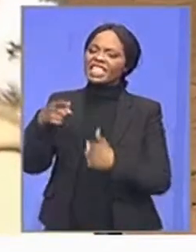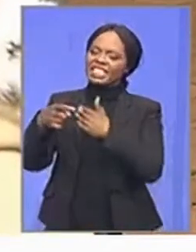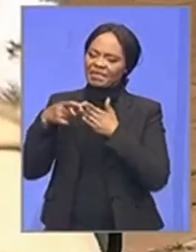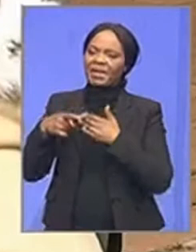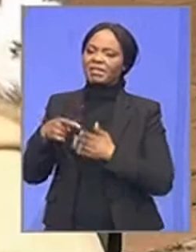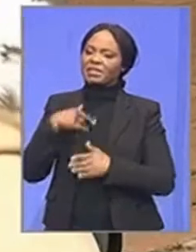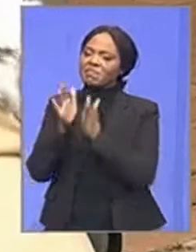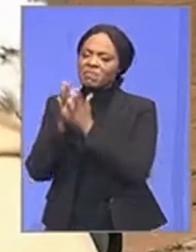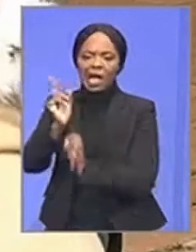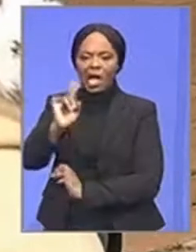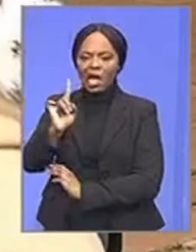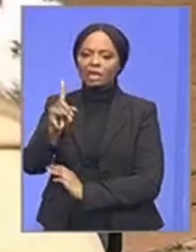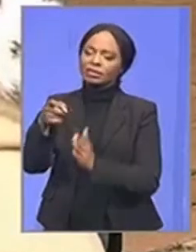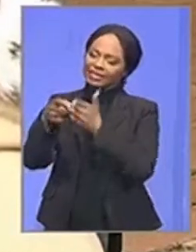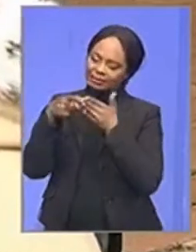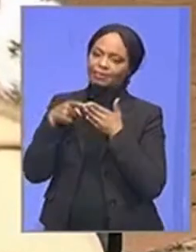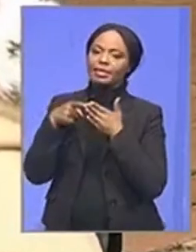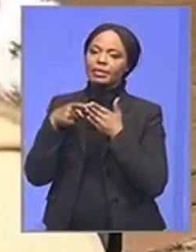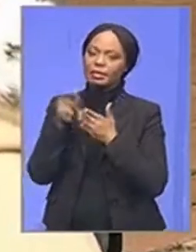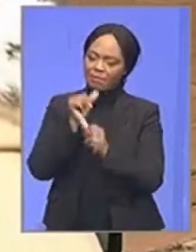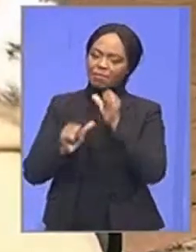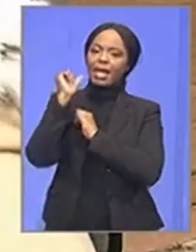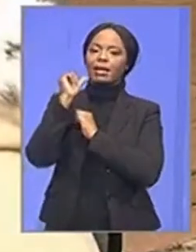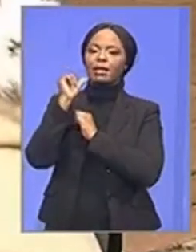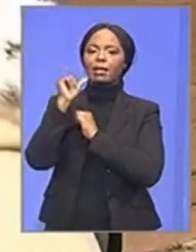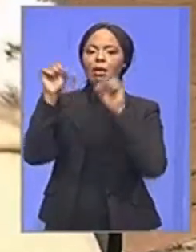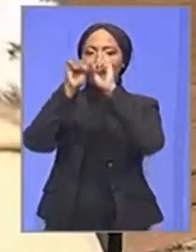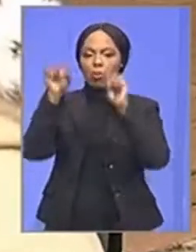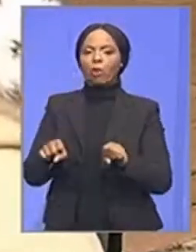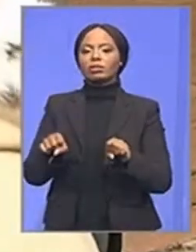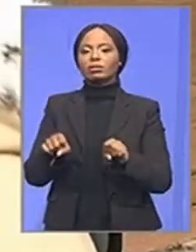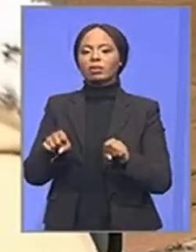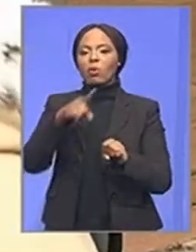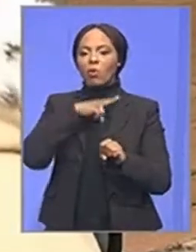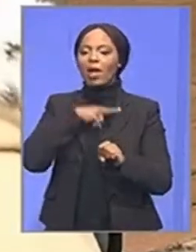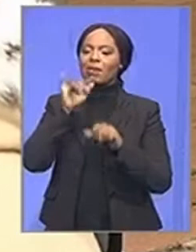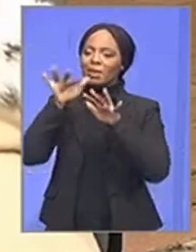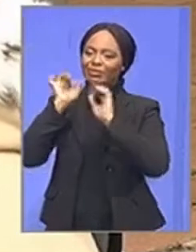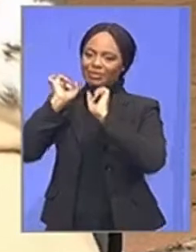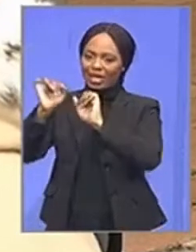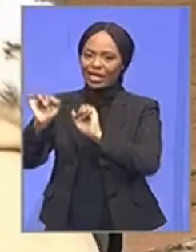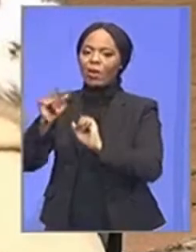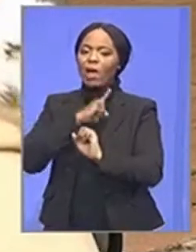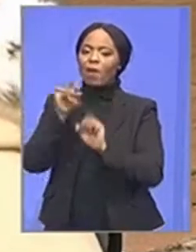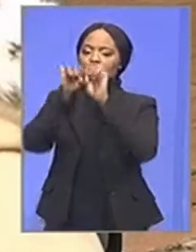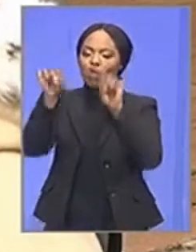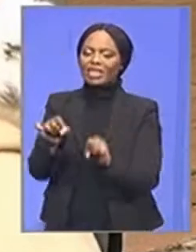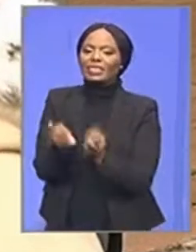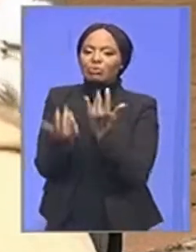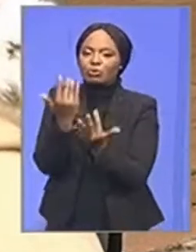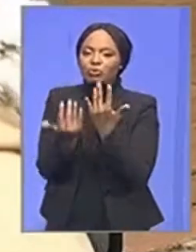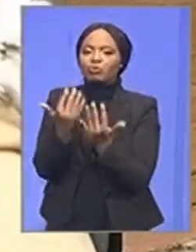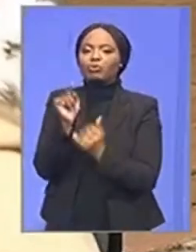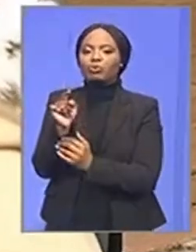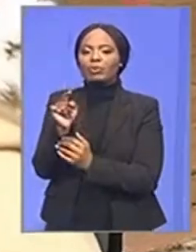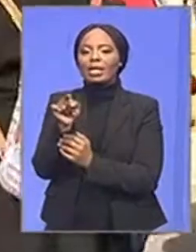demanda gore a tlise box ya rona a e kenye because o itsotso ke batho ba hae because ile a cha box ntse tepa e lokise batla batla o iscrufolola